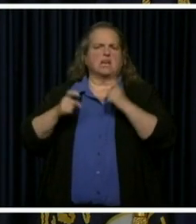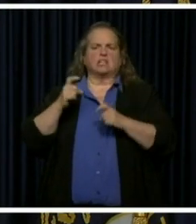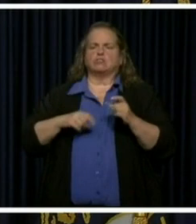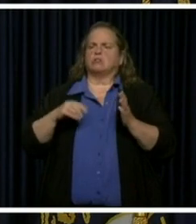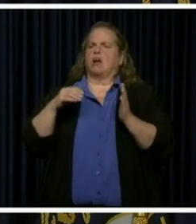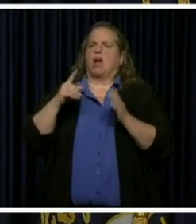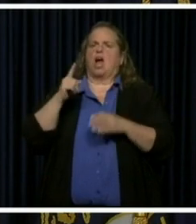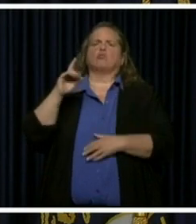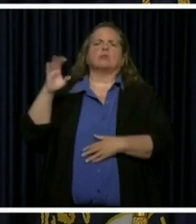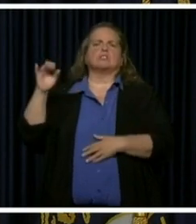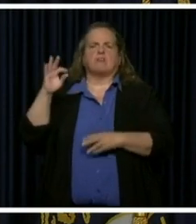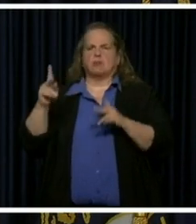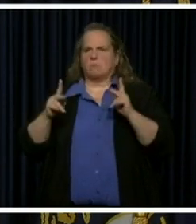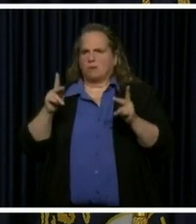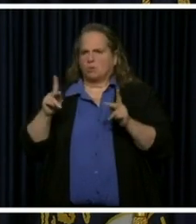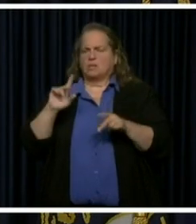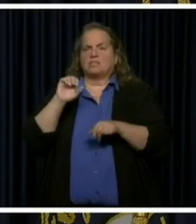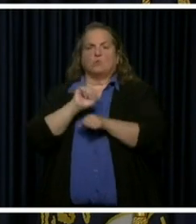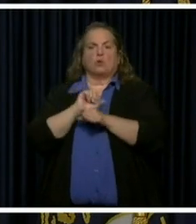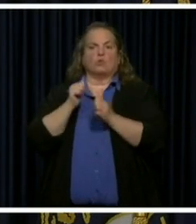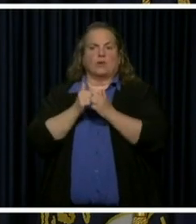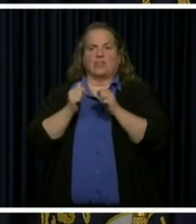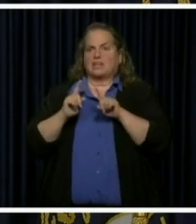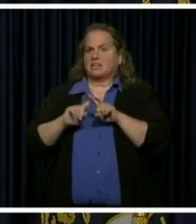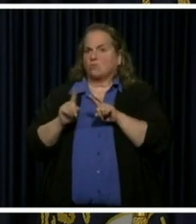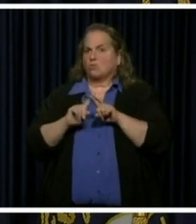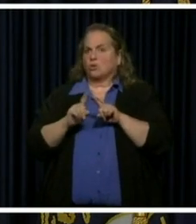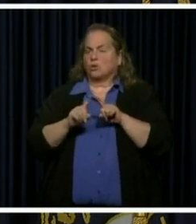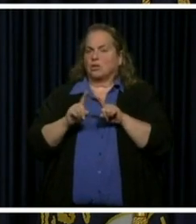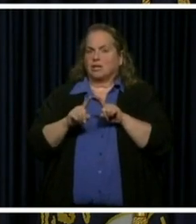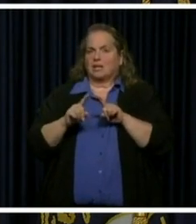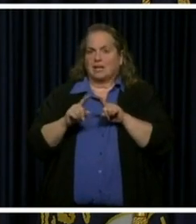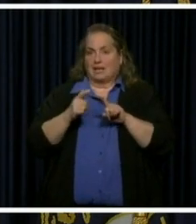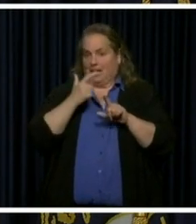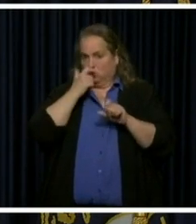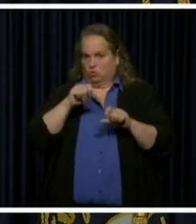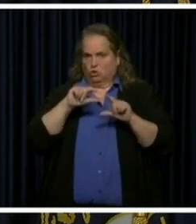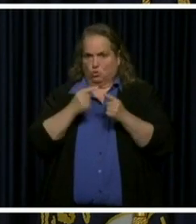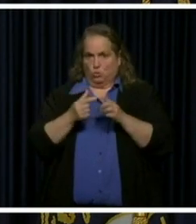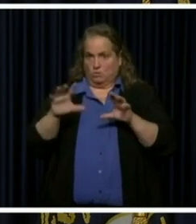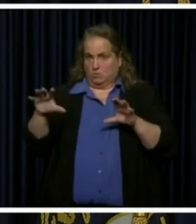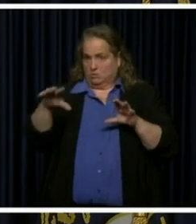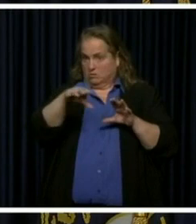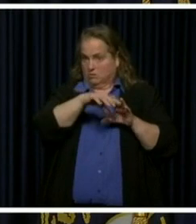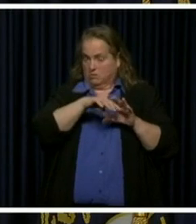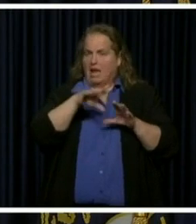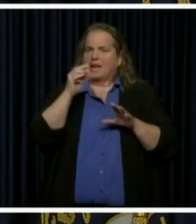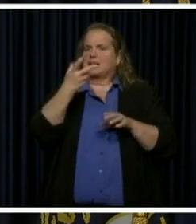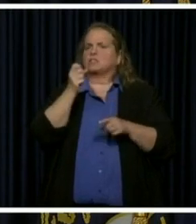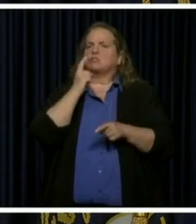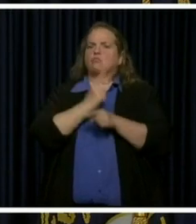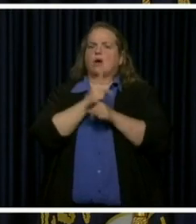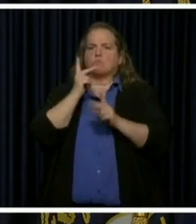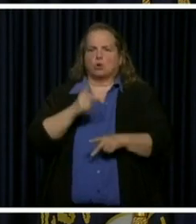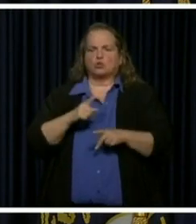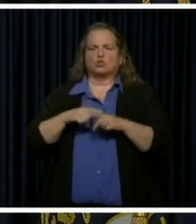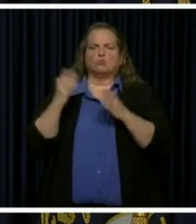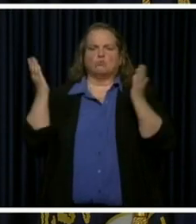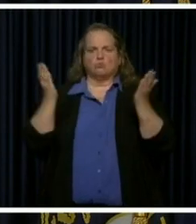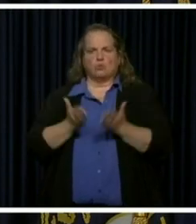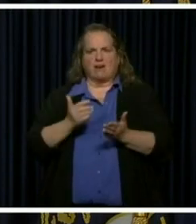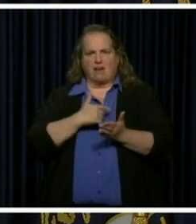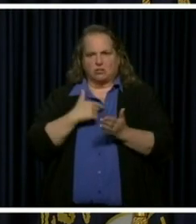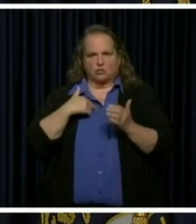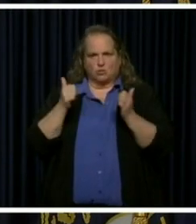people. He has worked with different interest groups out there, and I think is the right person to bring us all